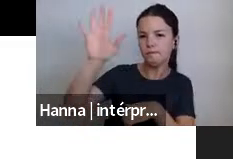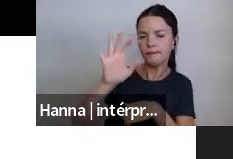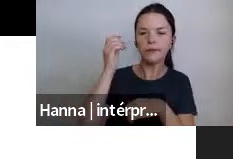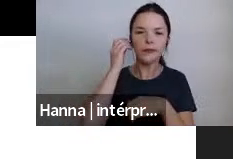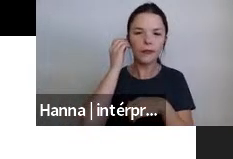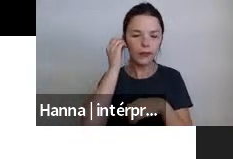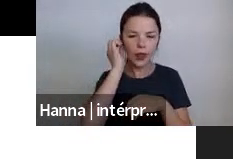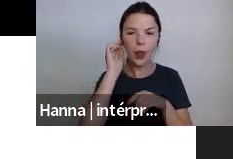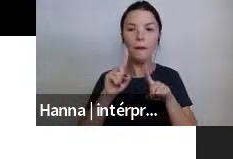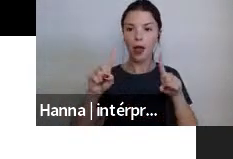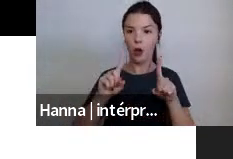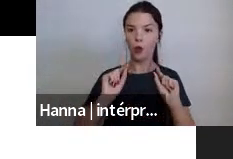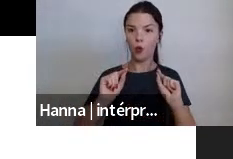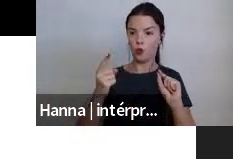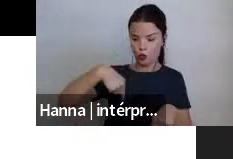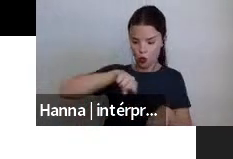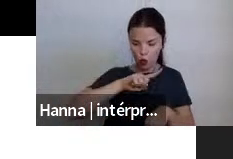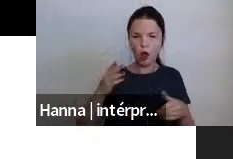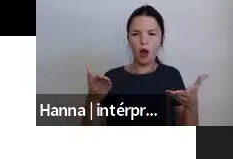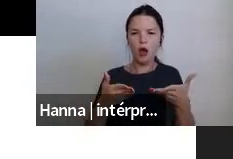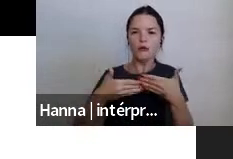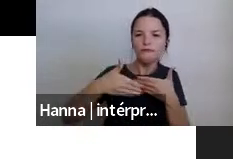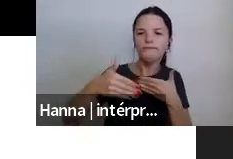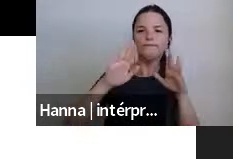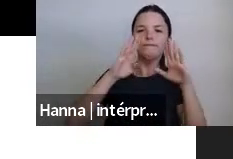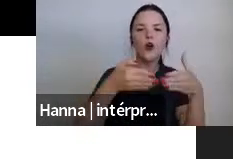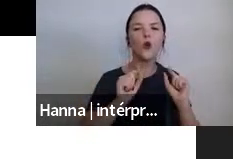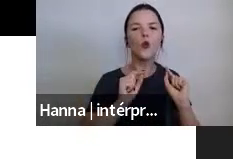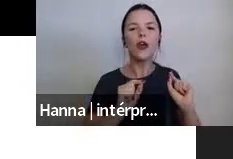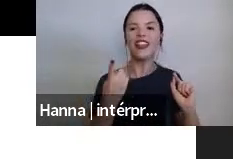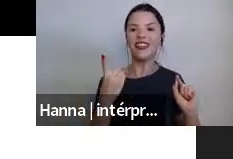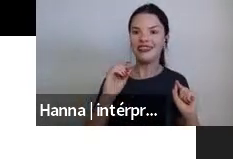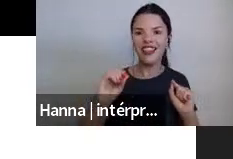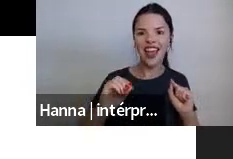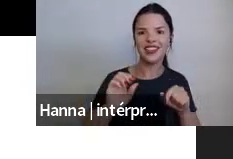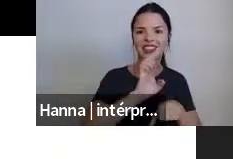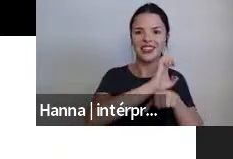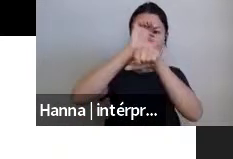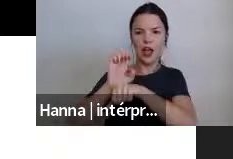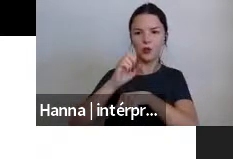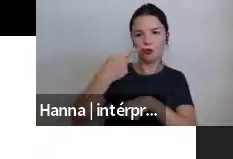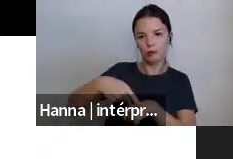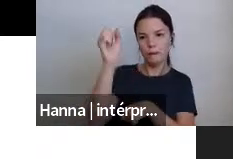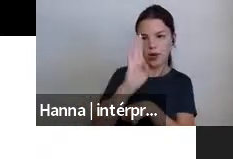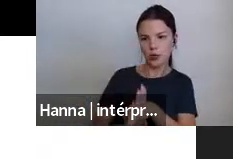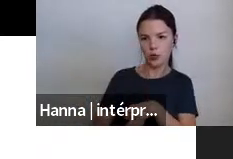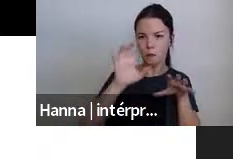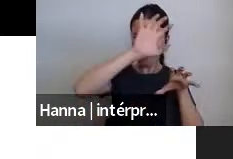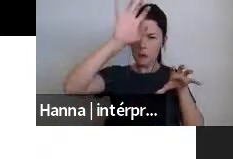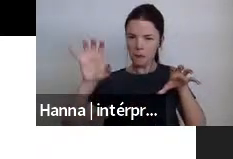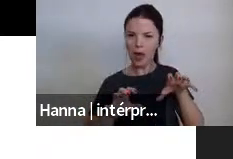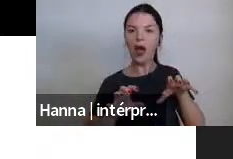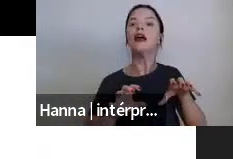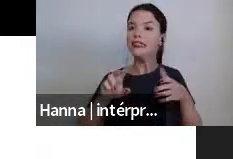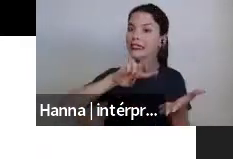toponymies from 10 different Brazilian states. So that means we still have a lot of work to do.